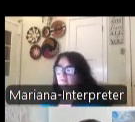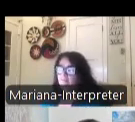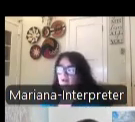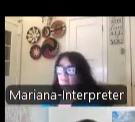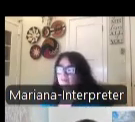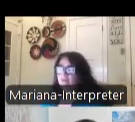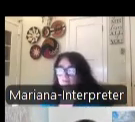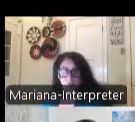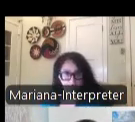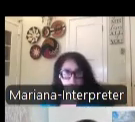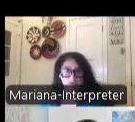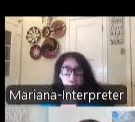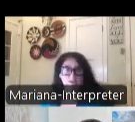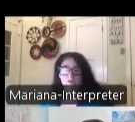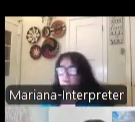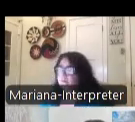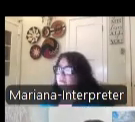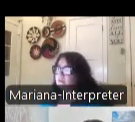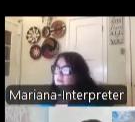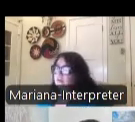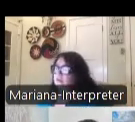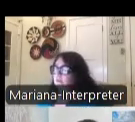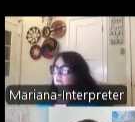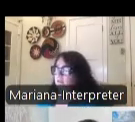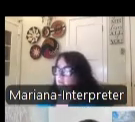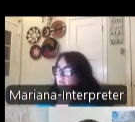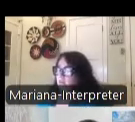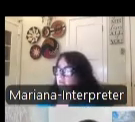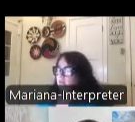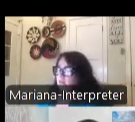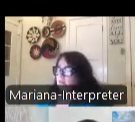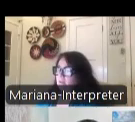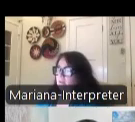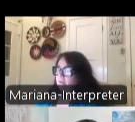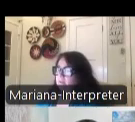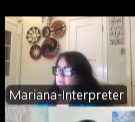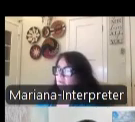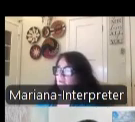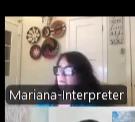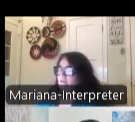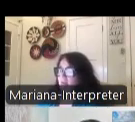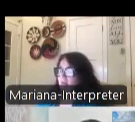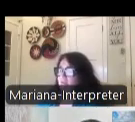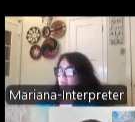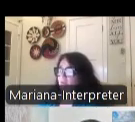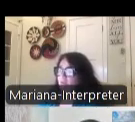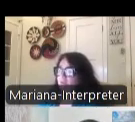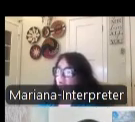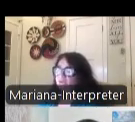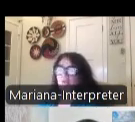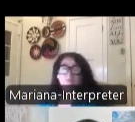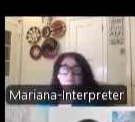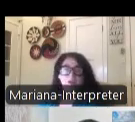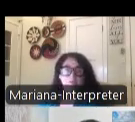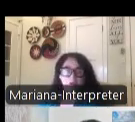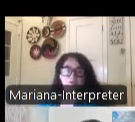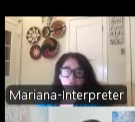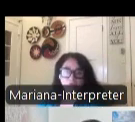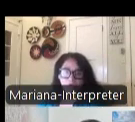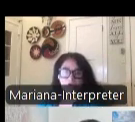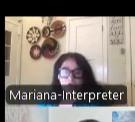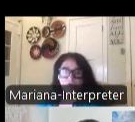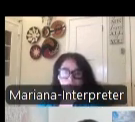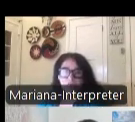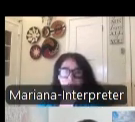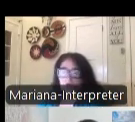Because if we build things today or even uh, uh, adapt them or remodel them, usually those are structures